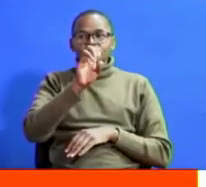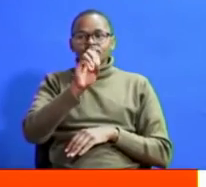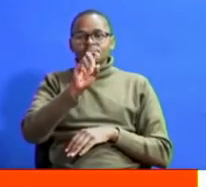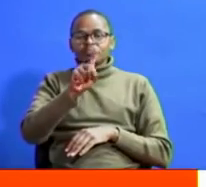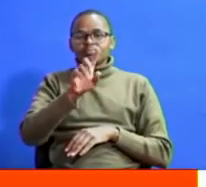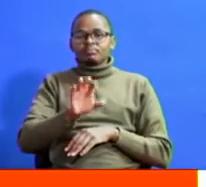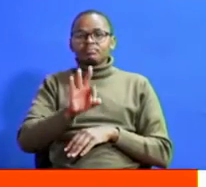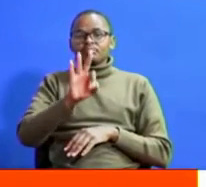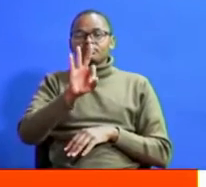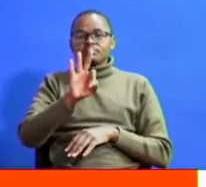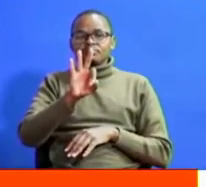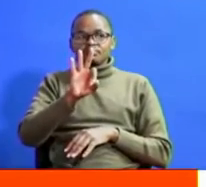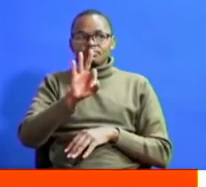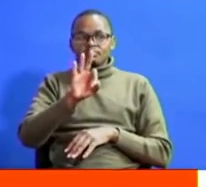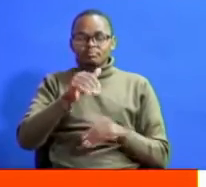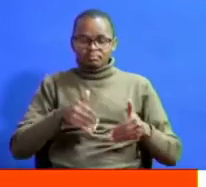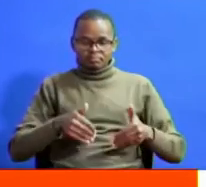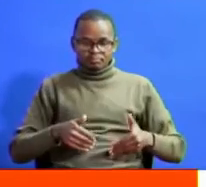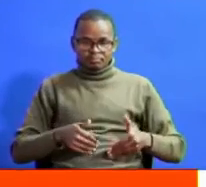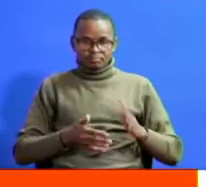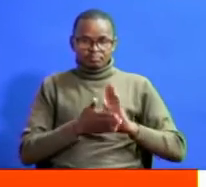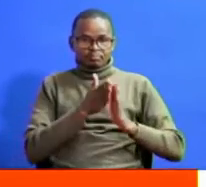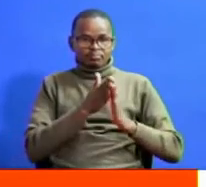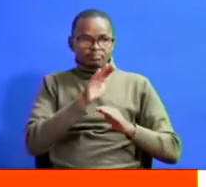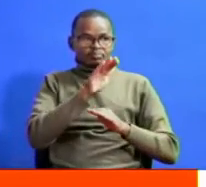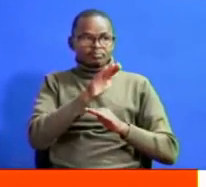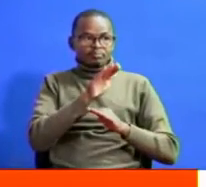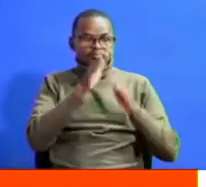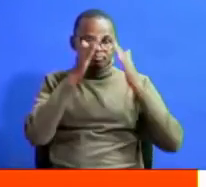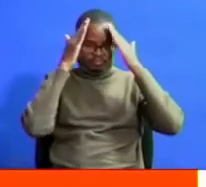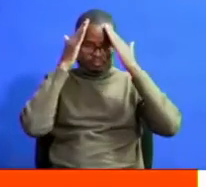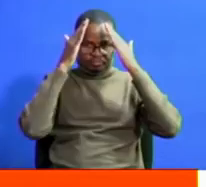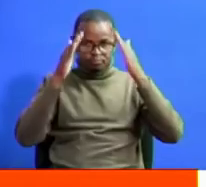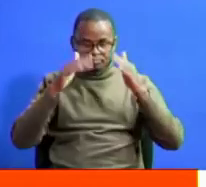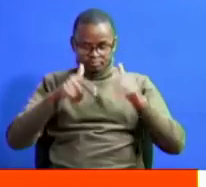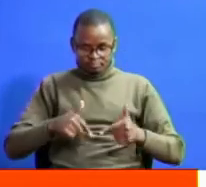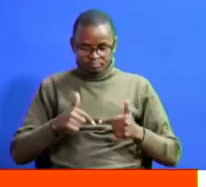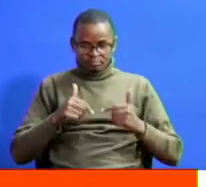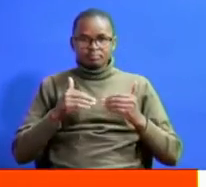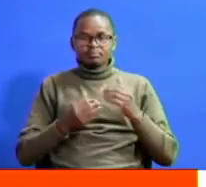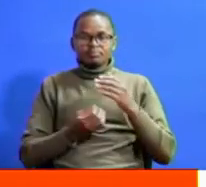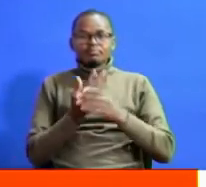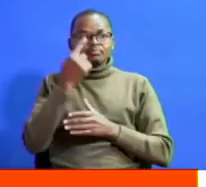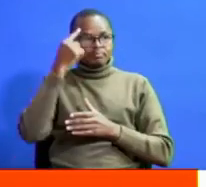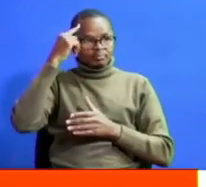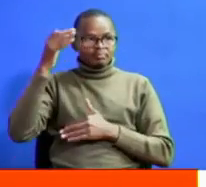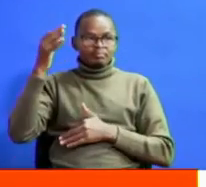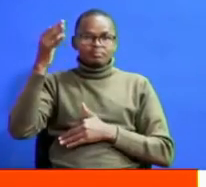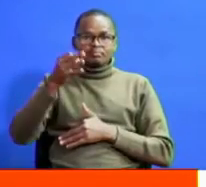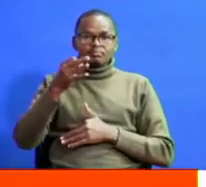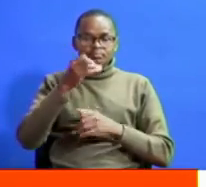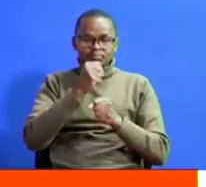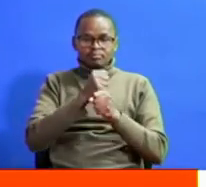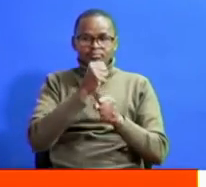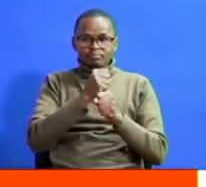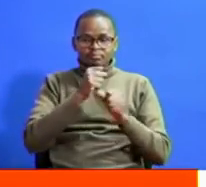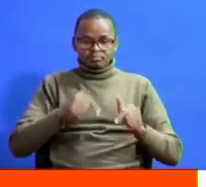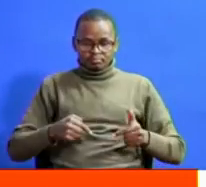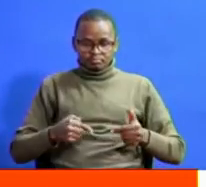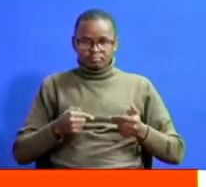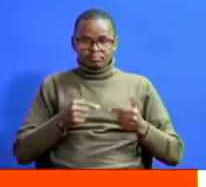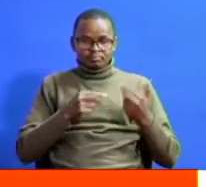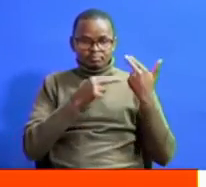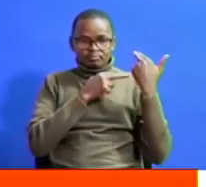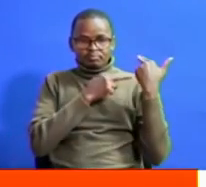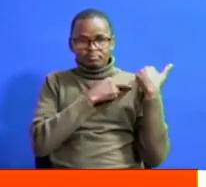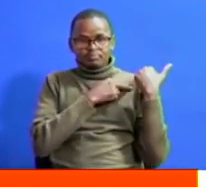2013. The youth were instead urged to focus on self-advancement for their future by conducting themselves